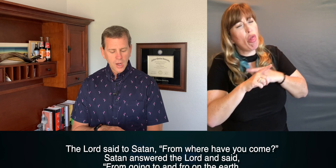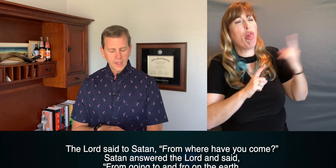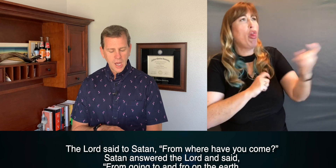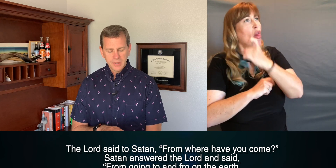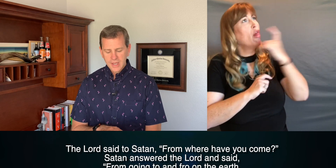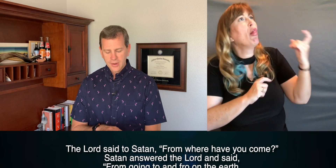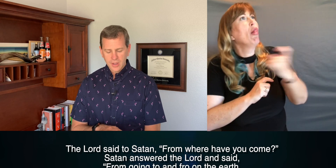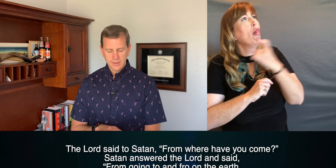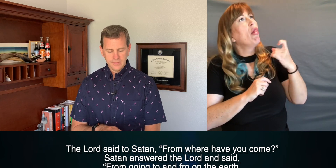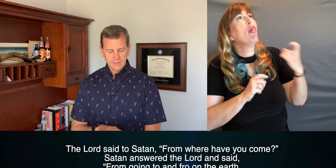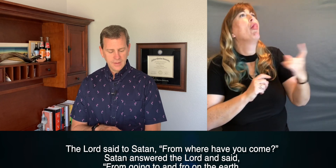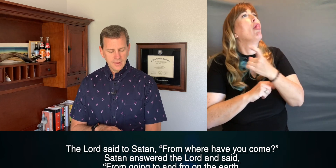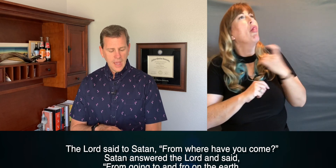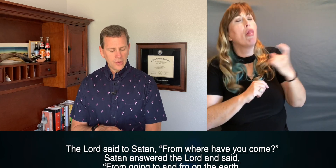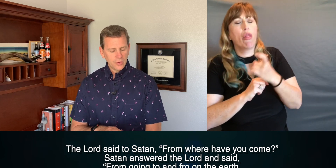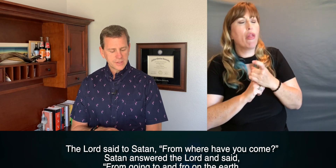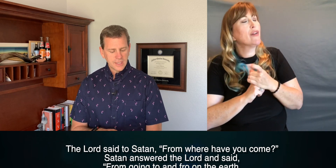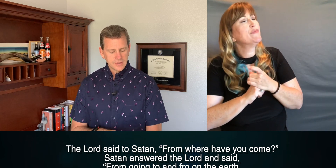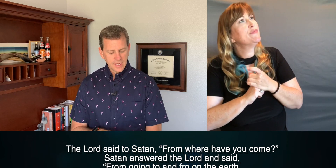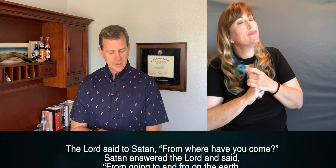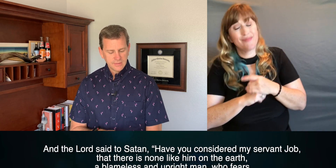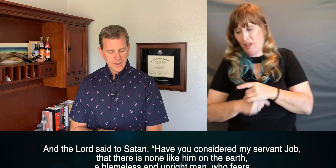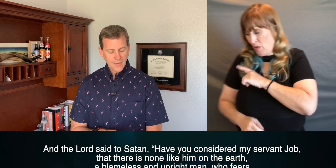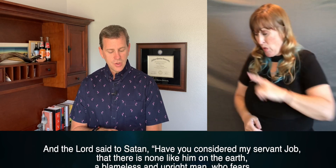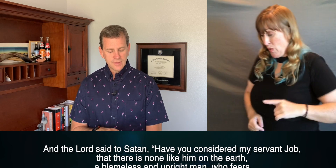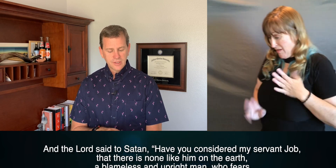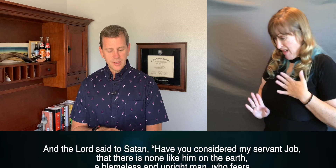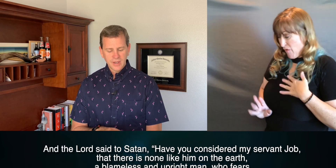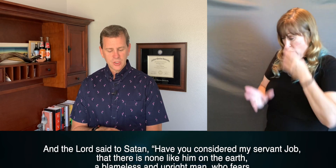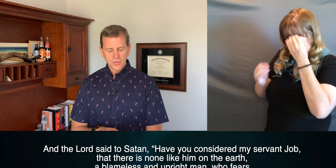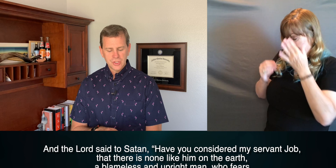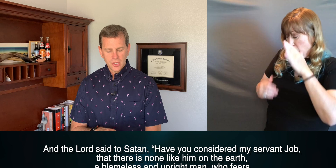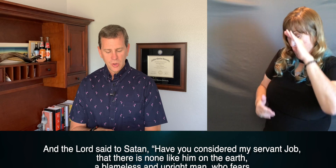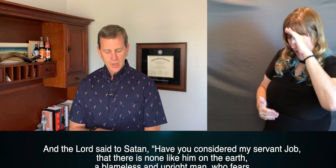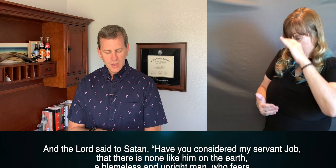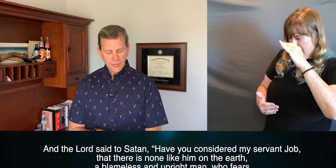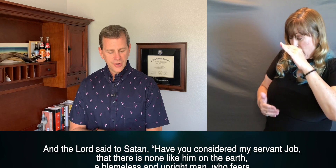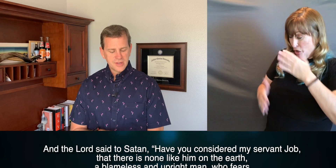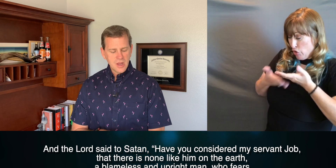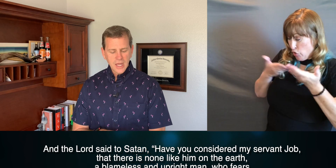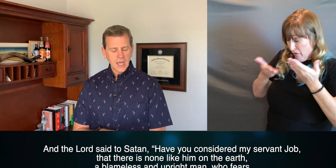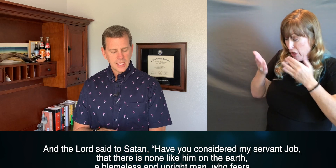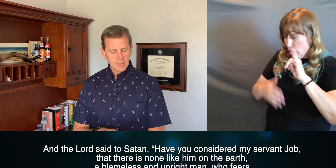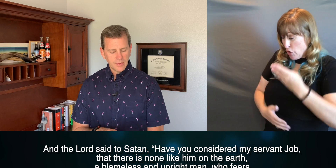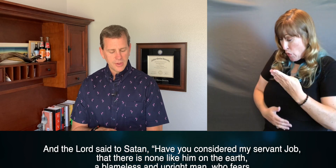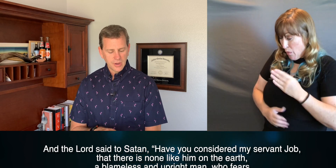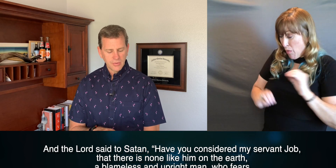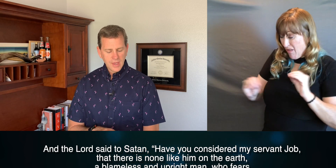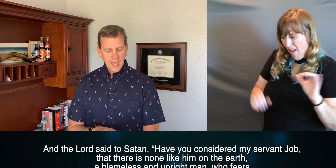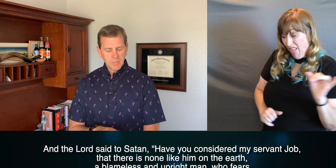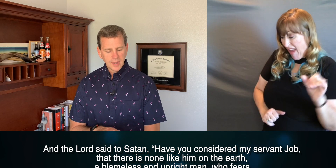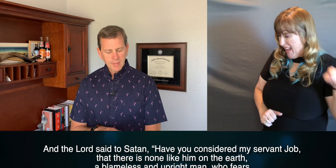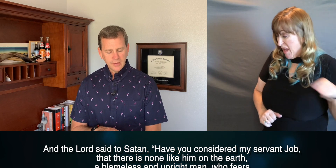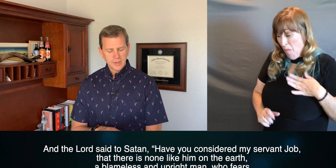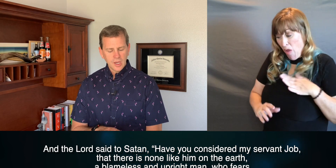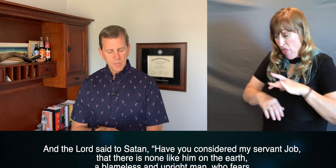from walking up and down on it.' And the Lord said to Satan, 'Have you considered my servant Job, that there is none like him on the earth,